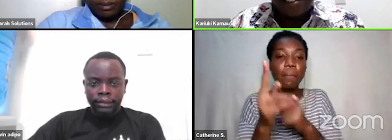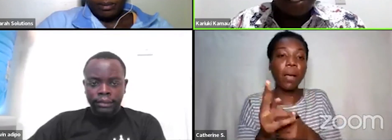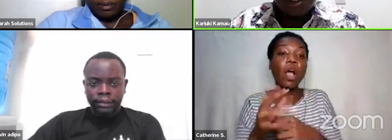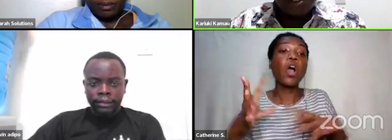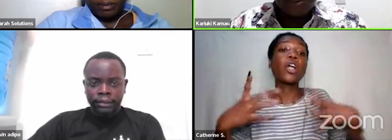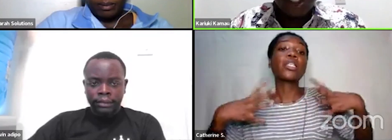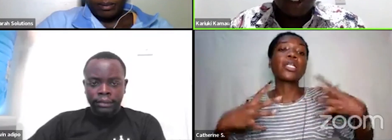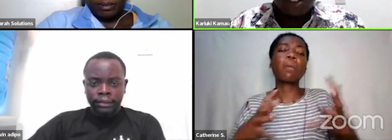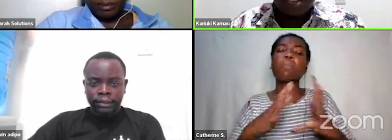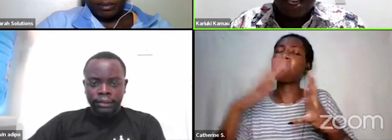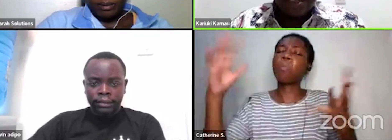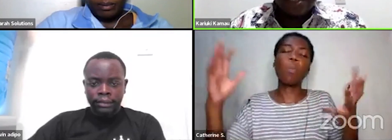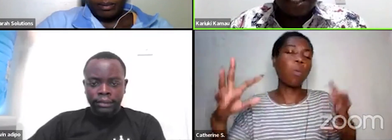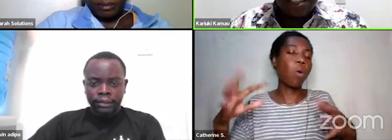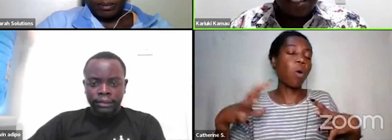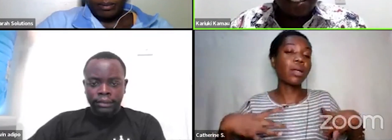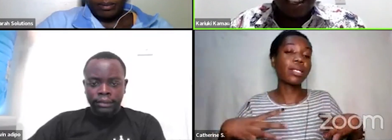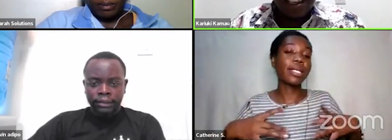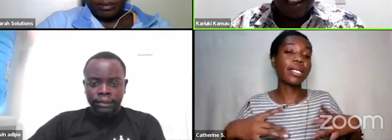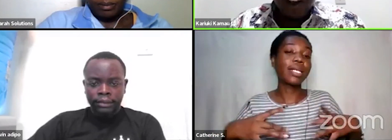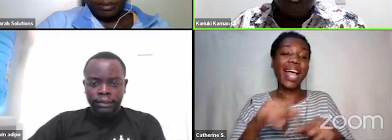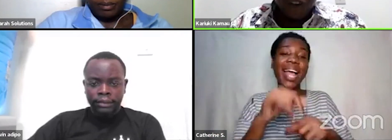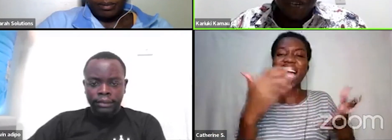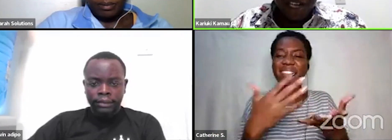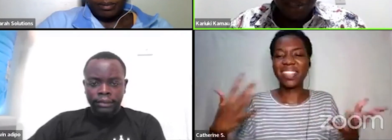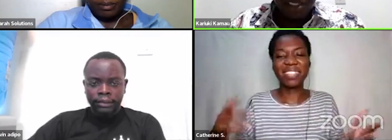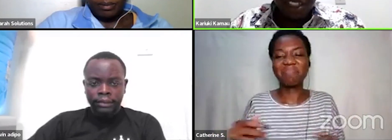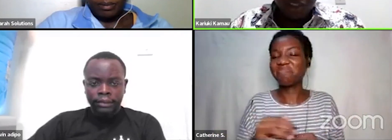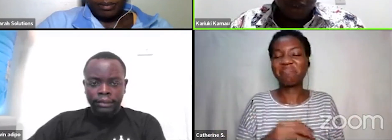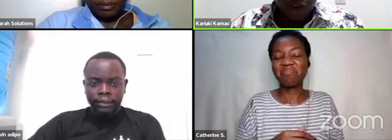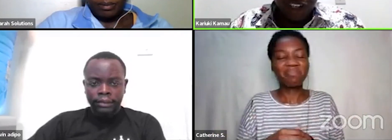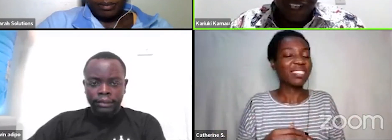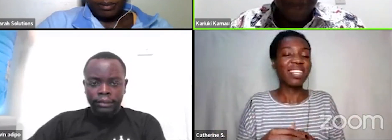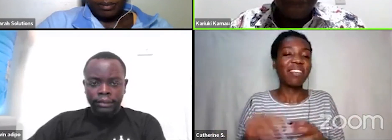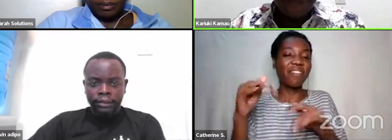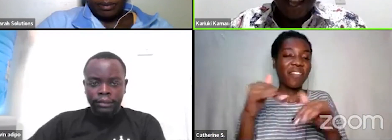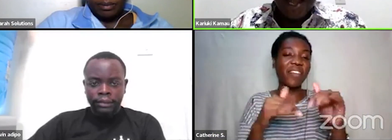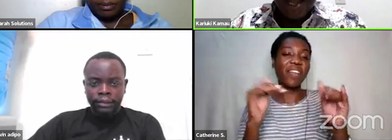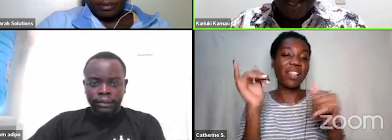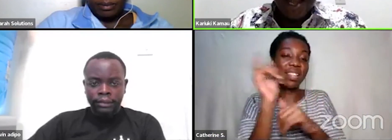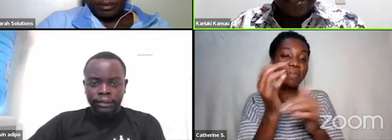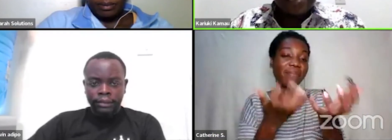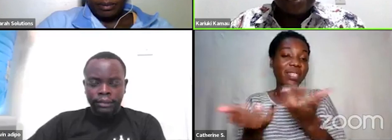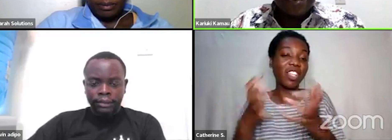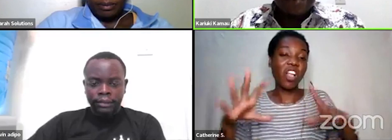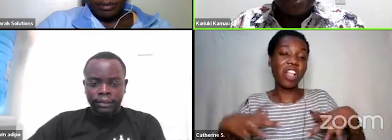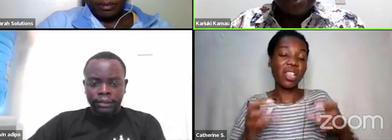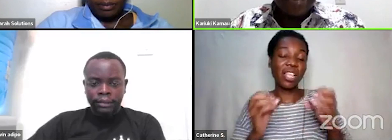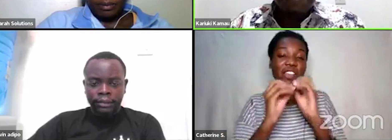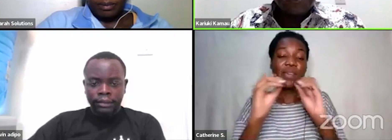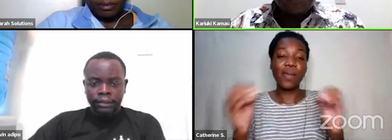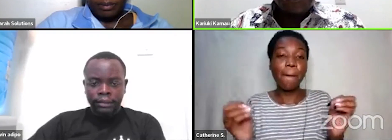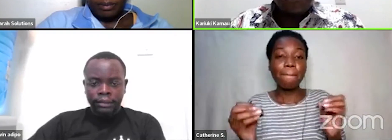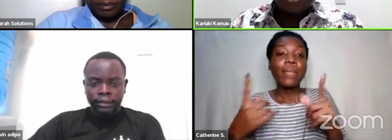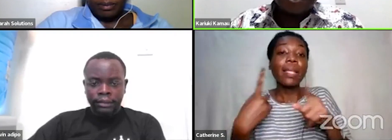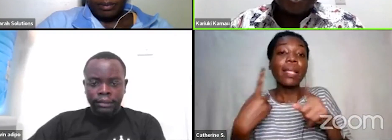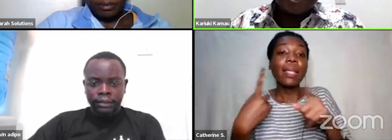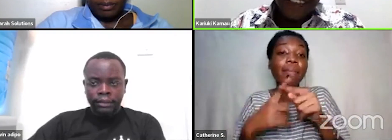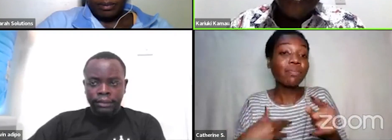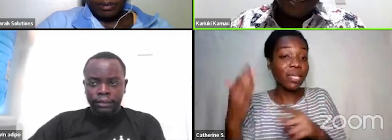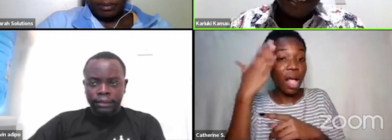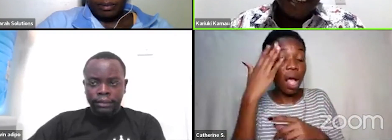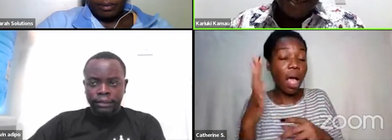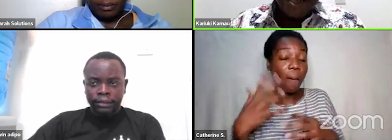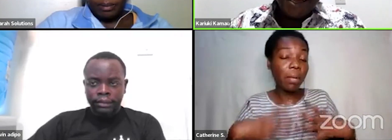The other seasons, we don't get these voluminous business on holiday. I realized by the time people